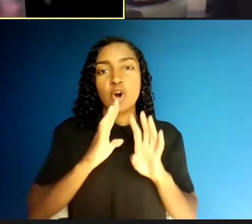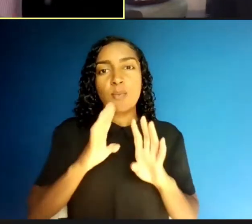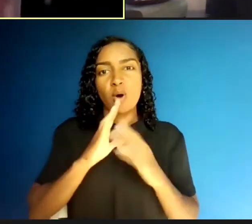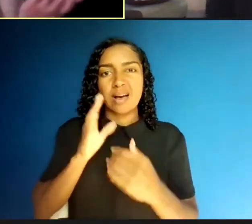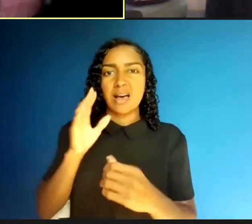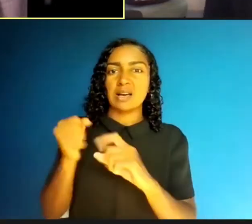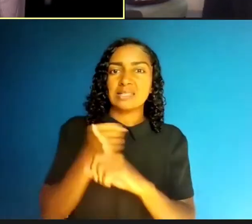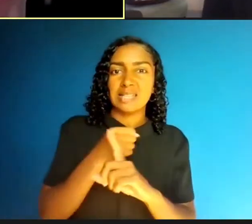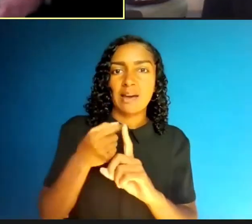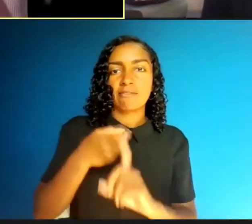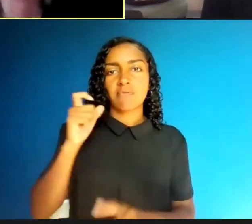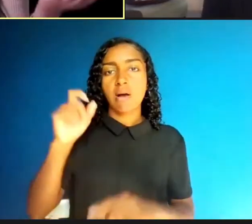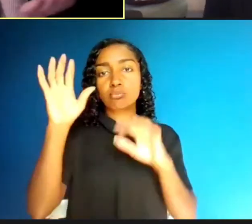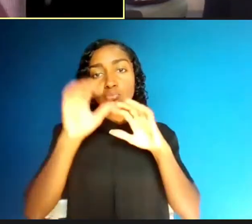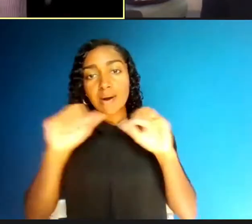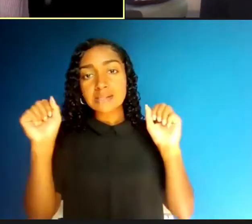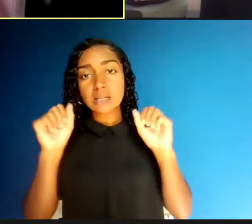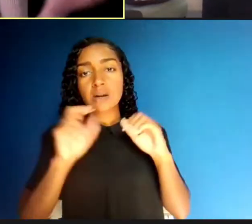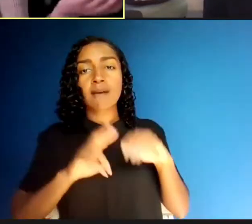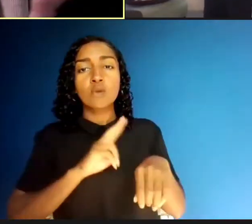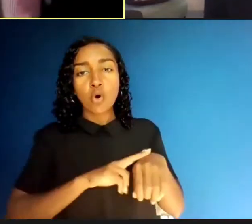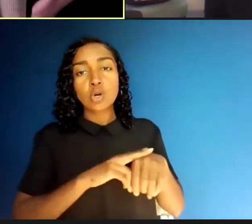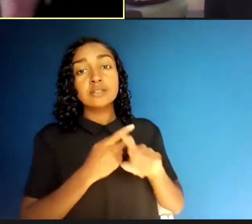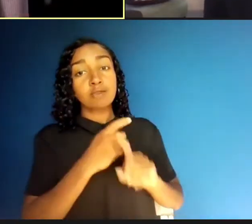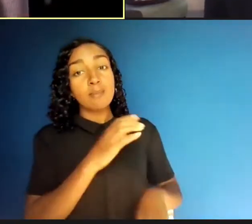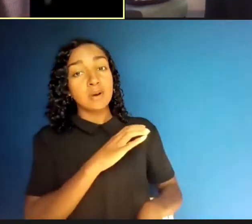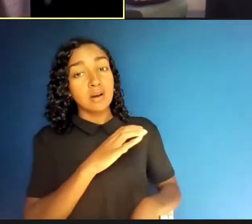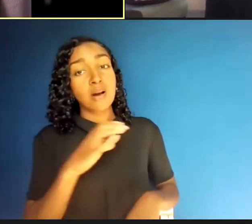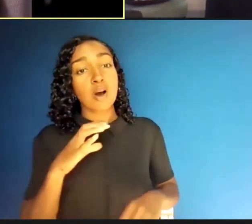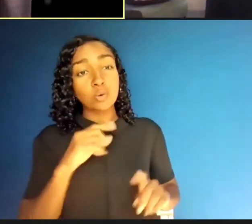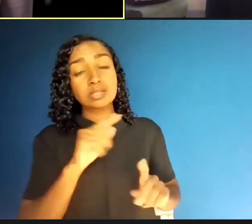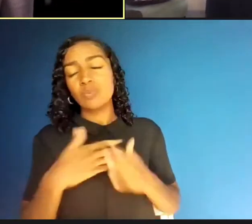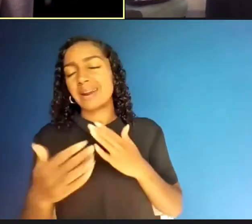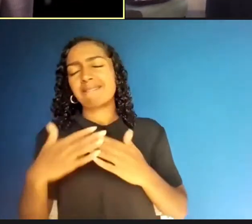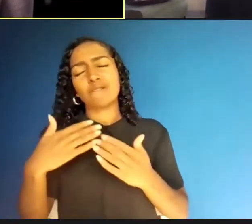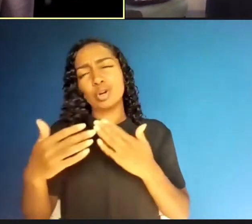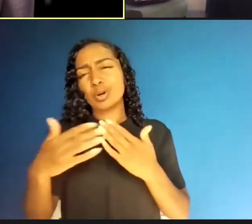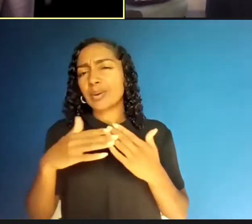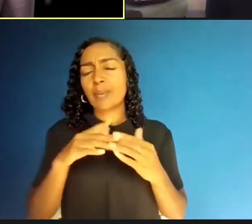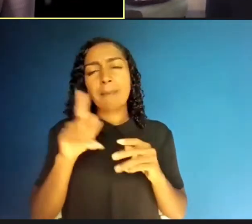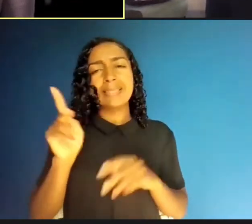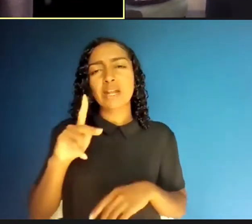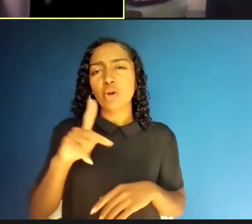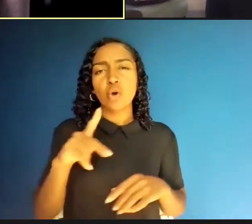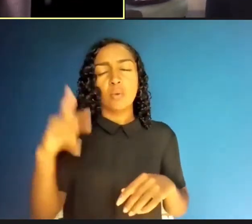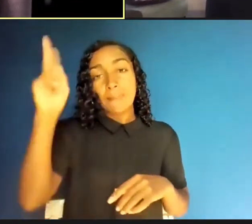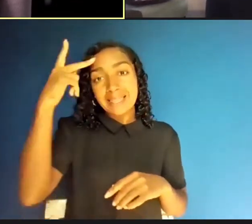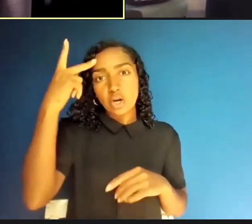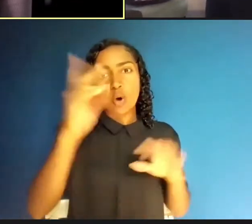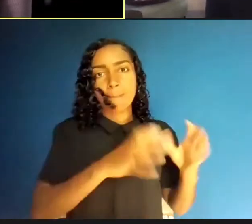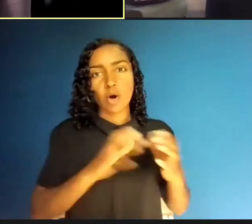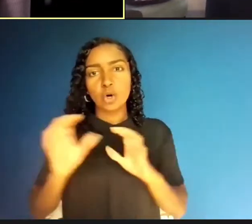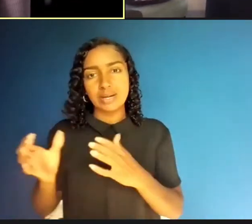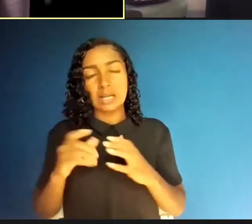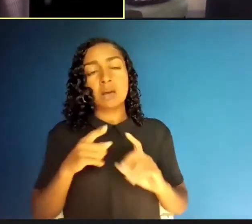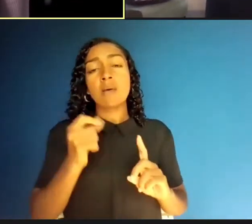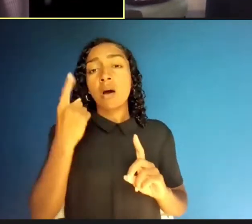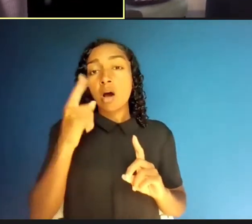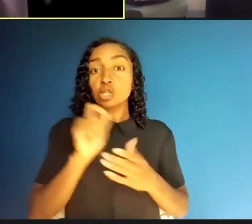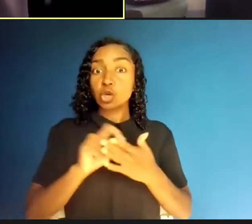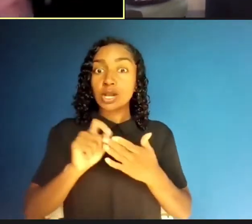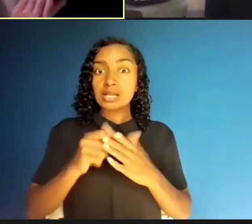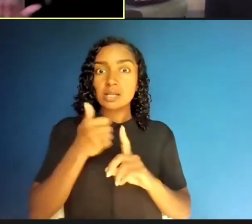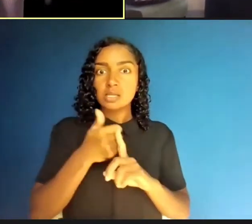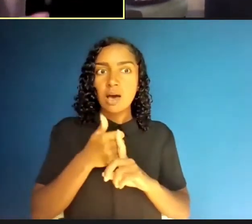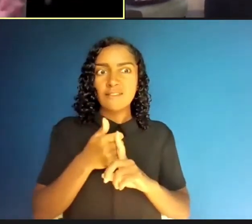those in Congress, like whatever political party that they're on. And journalism itself has been under attack too.